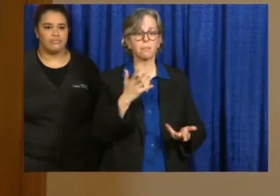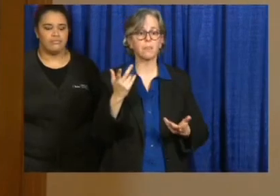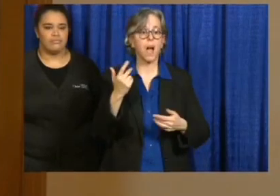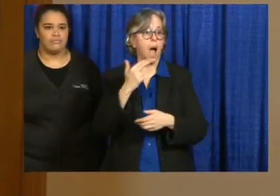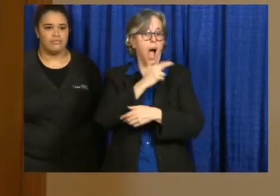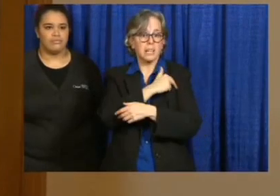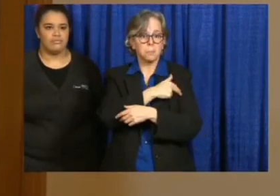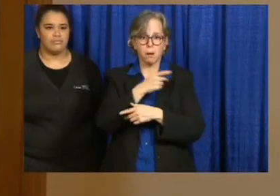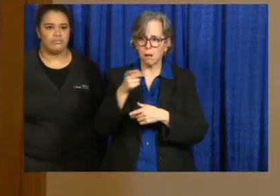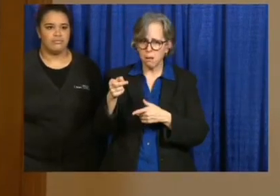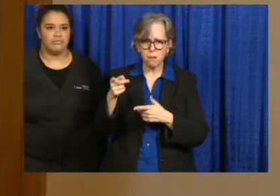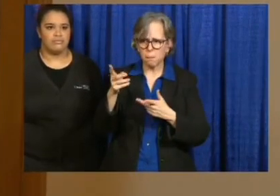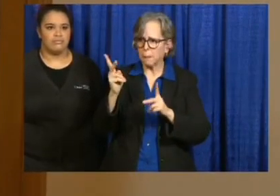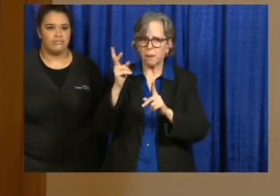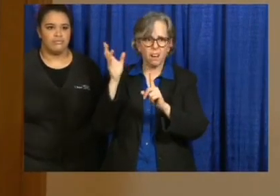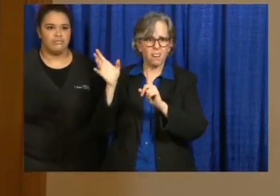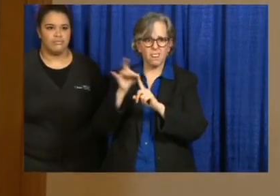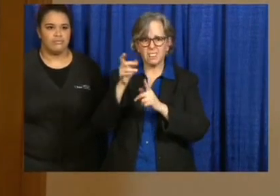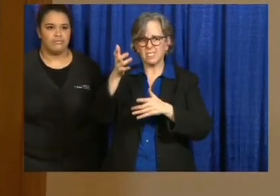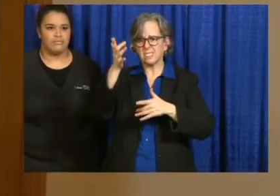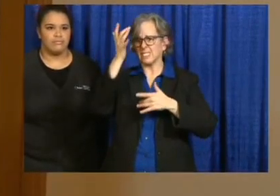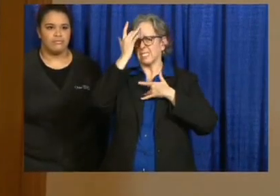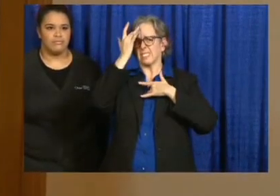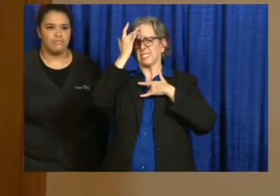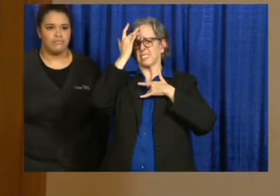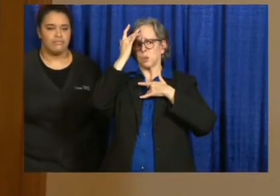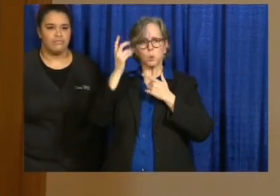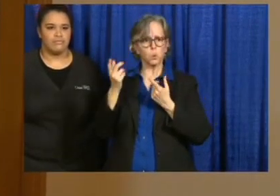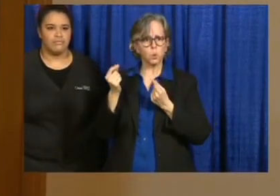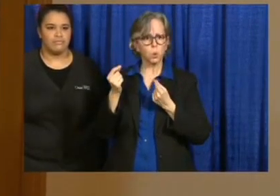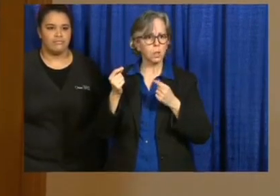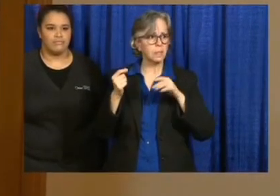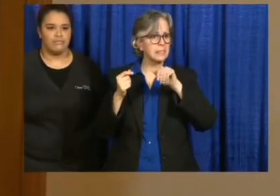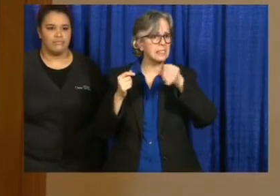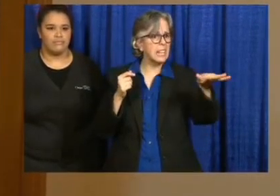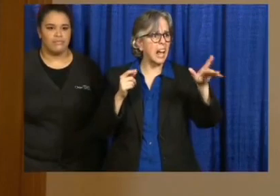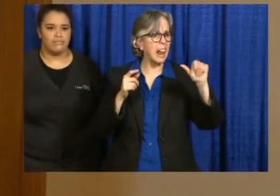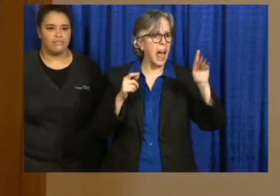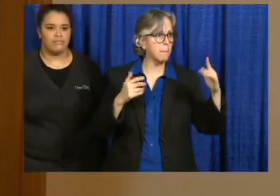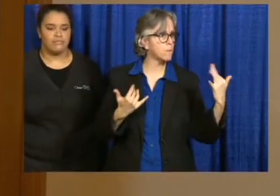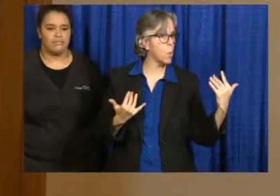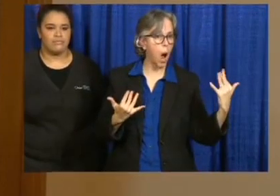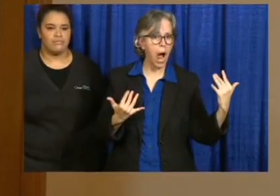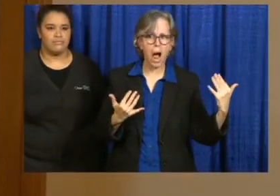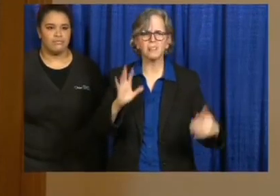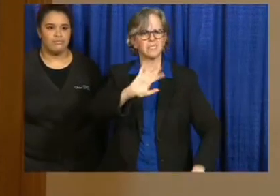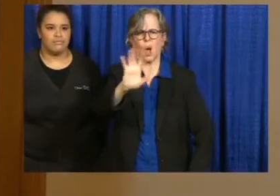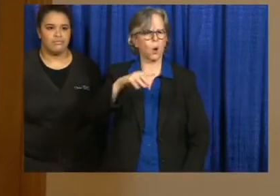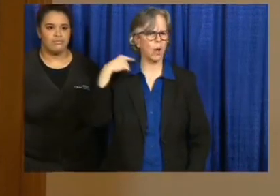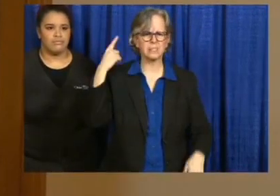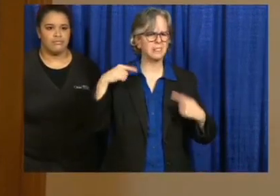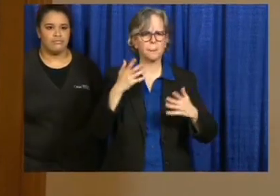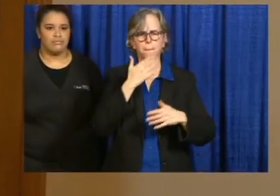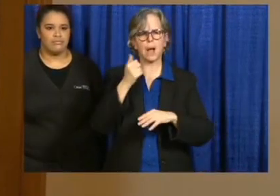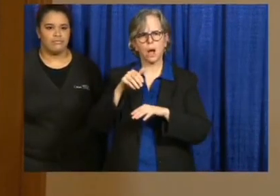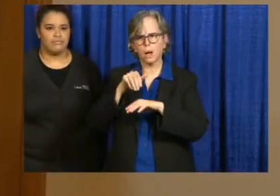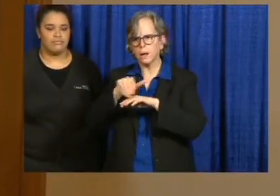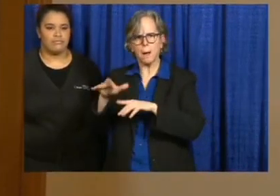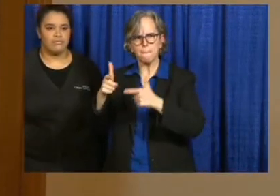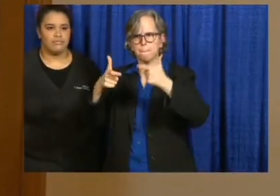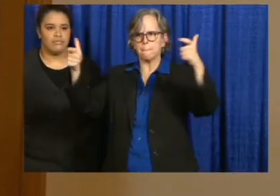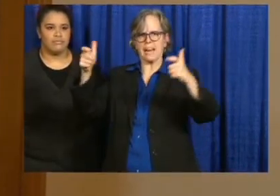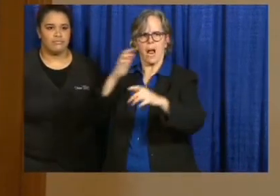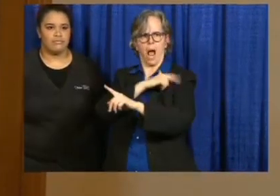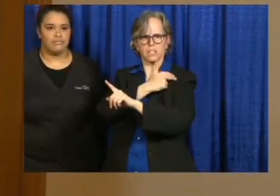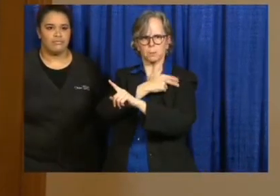very sick person could get that test to a bigger hospital that can do it fast, or to us, and we'd like to get them